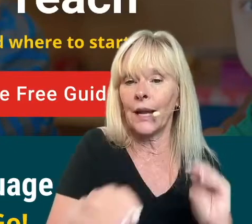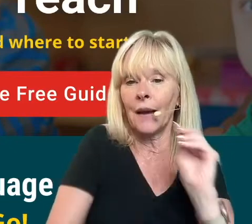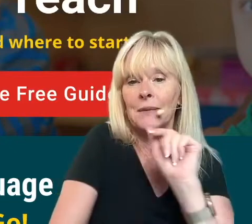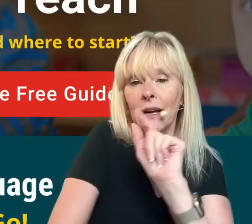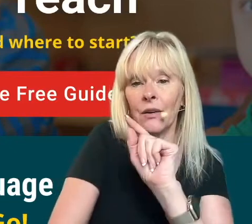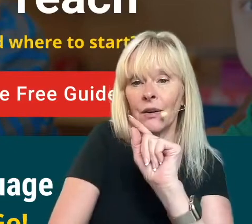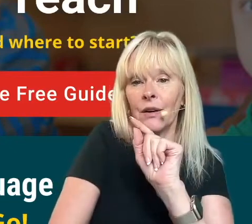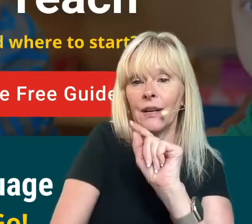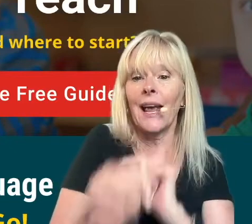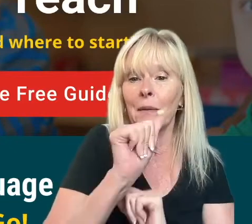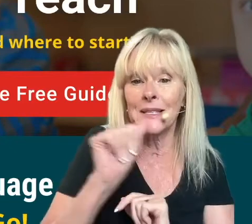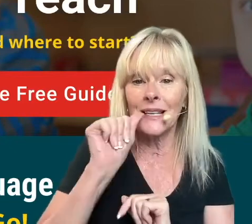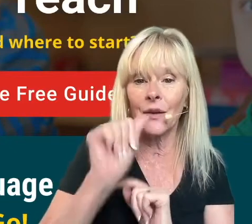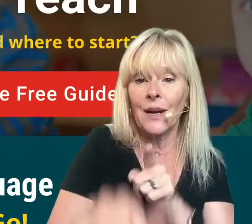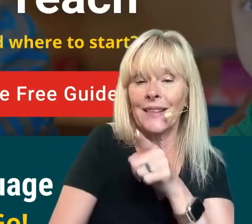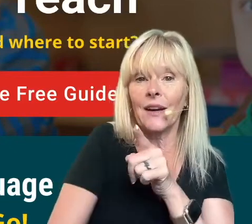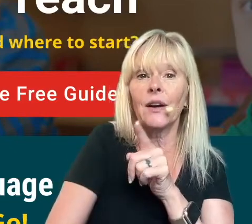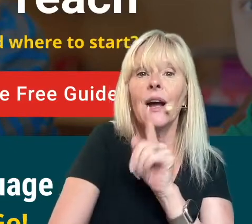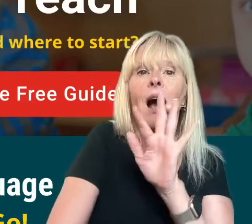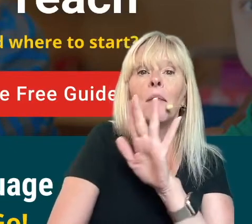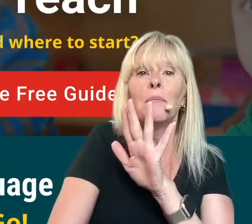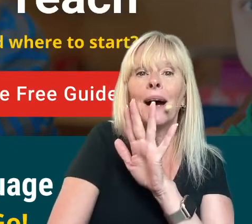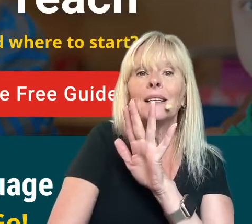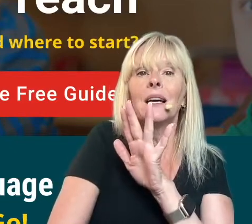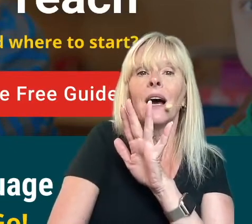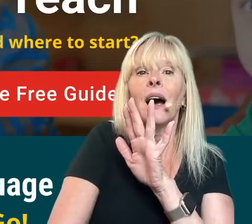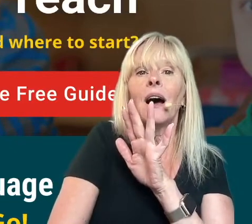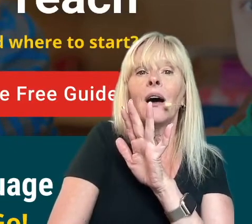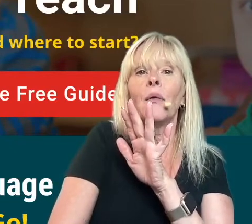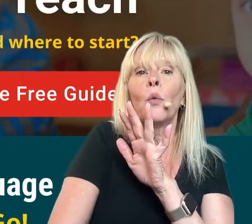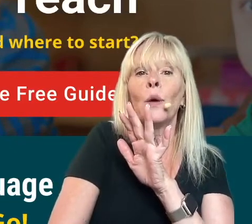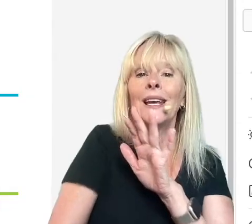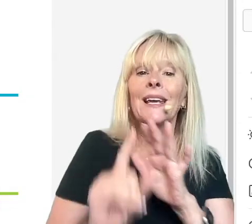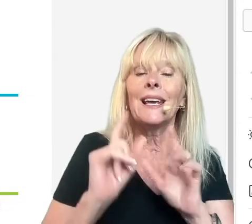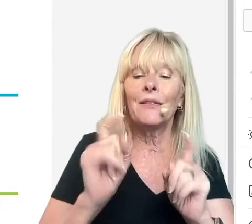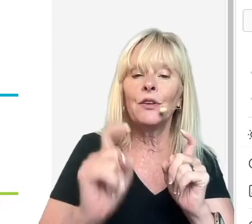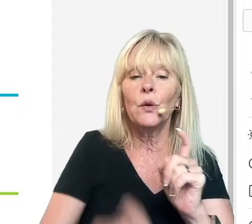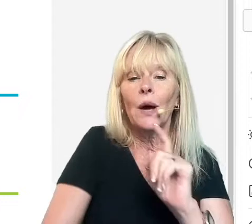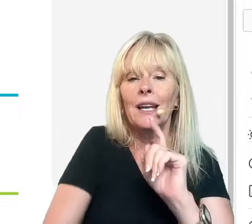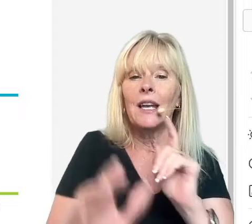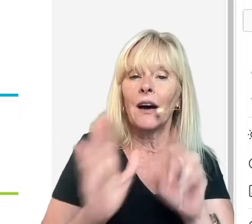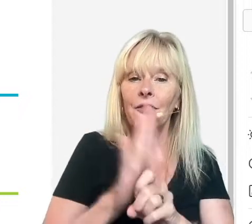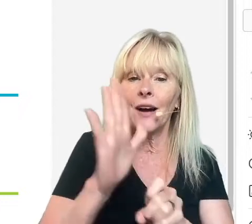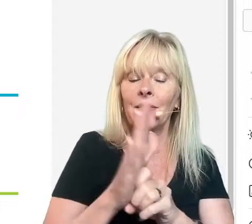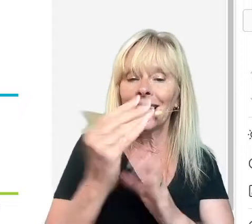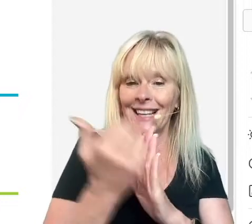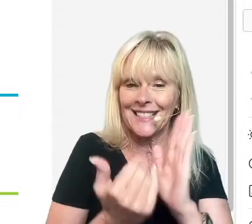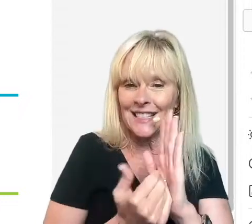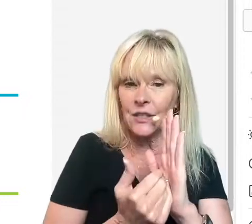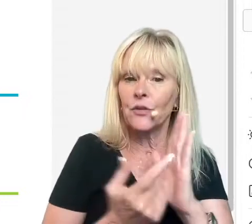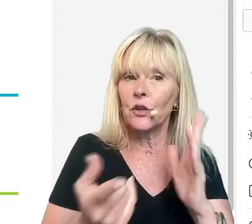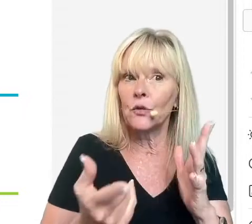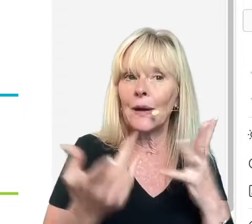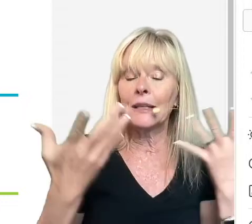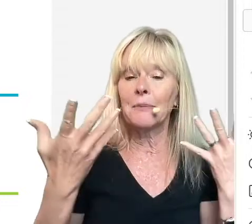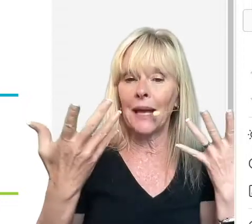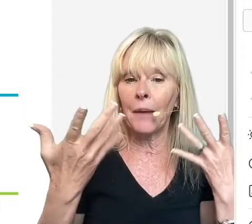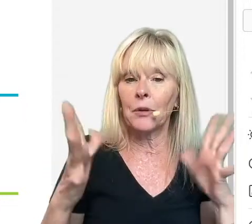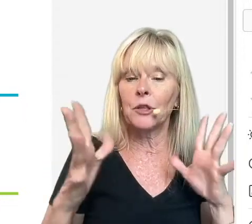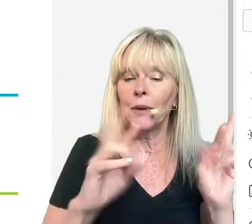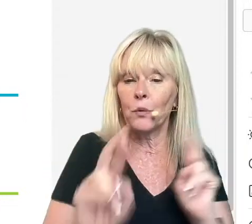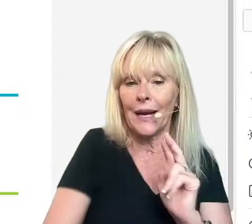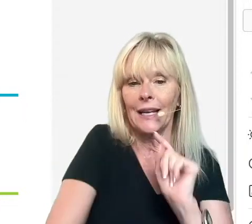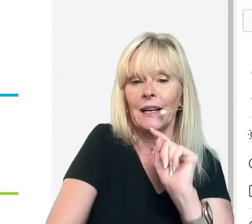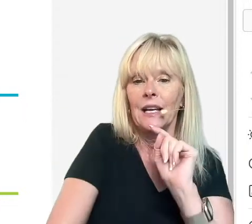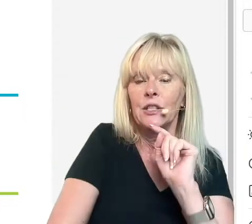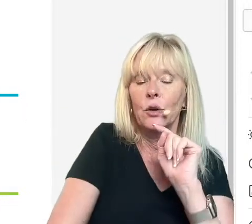ASL on Amazon right there. But we give you enough of the lessons for you to be able